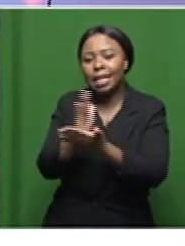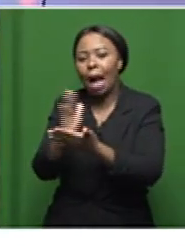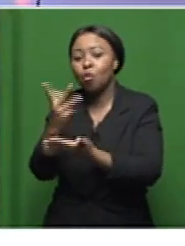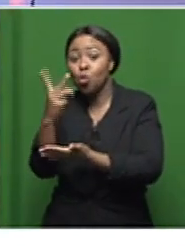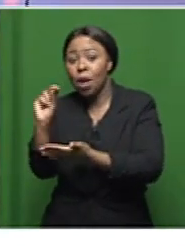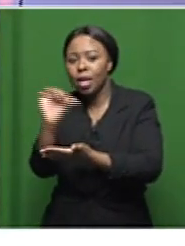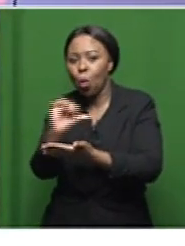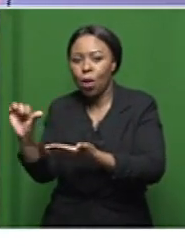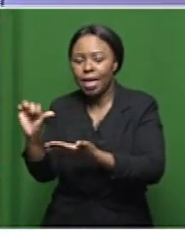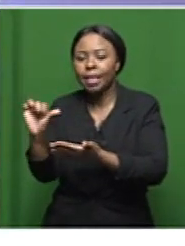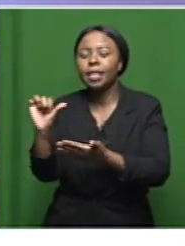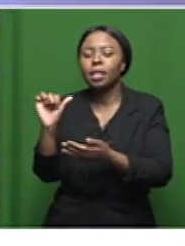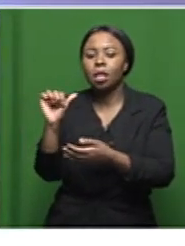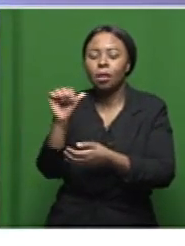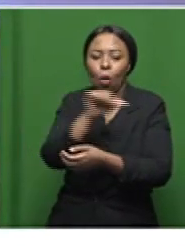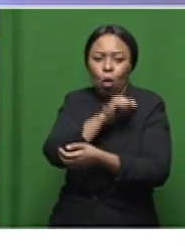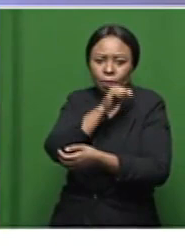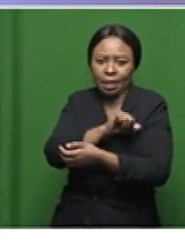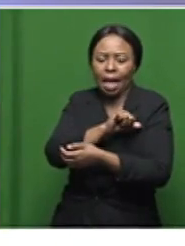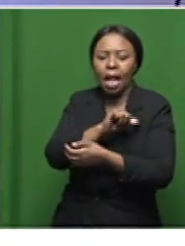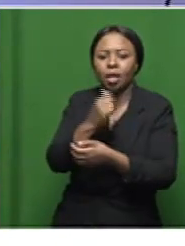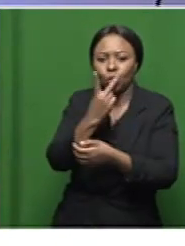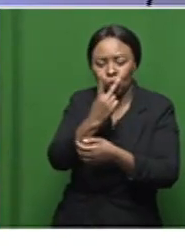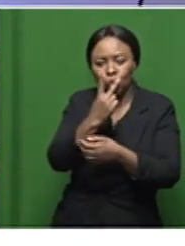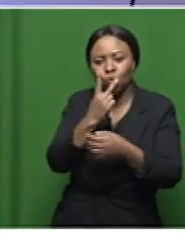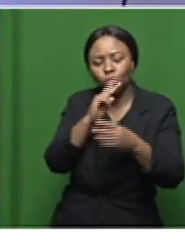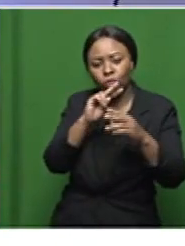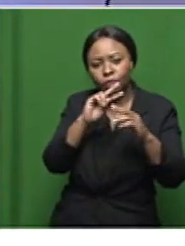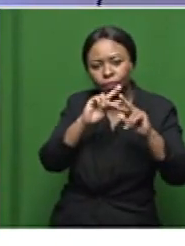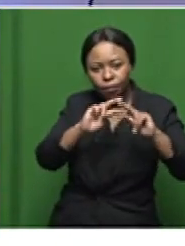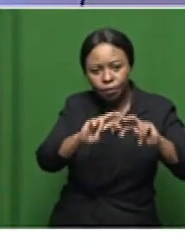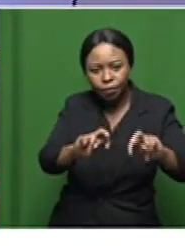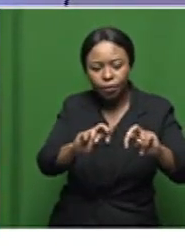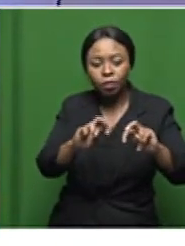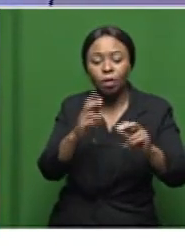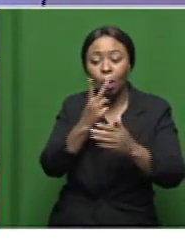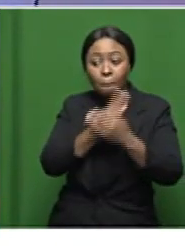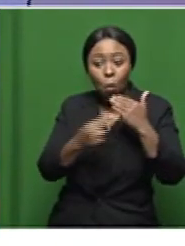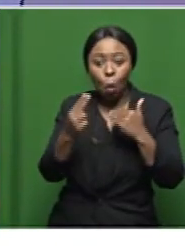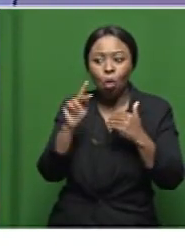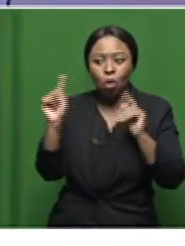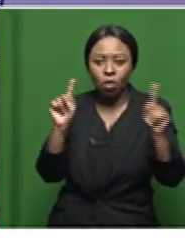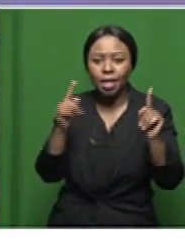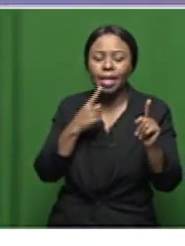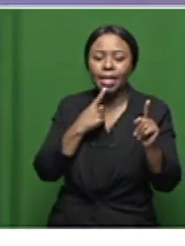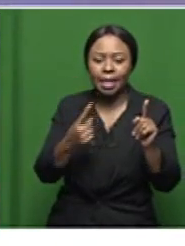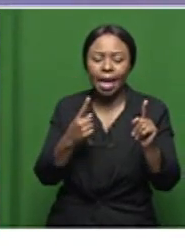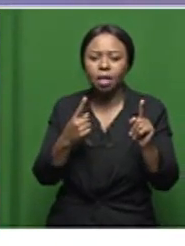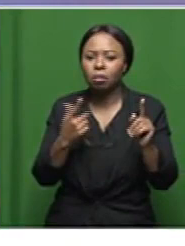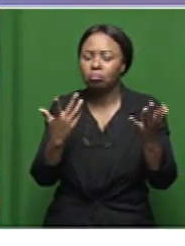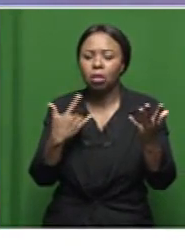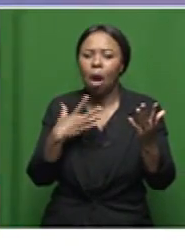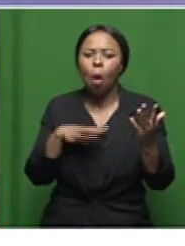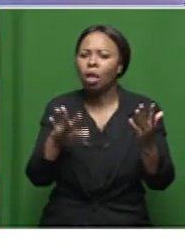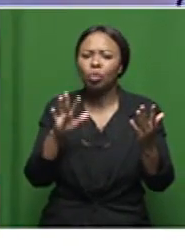hospital did 2 cerclages. Both of them failed. So now I would like to know